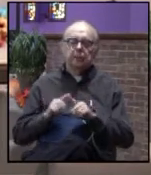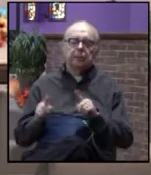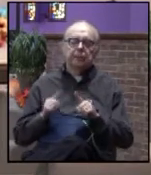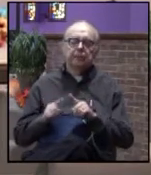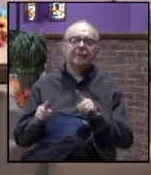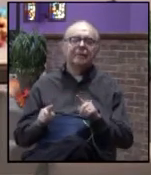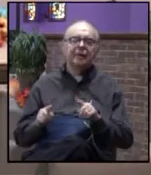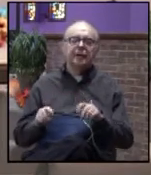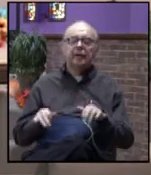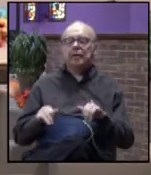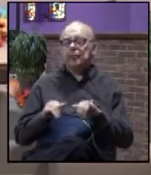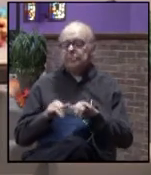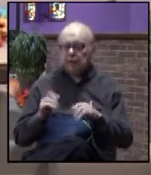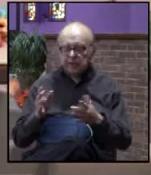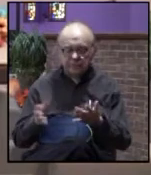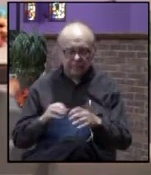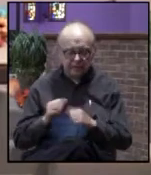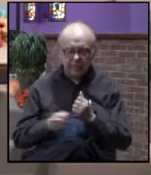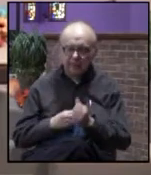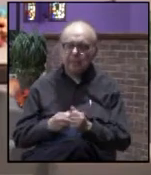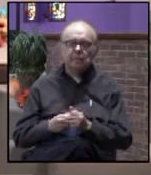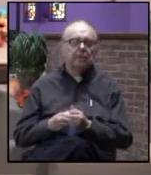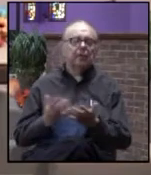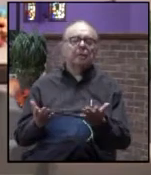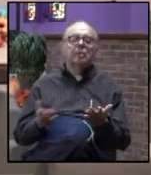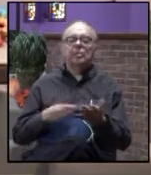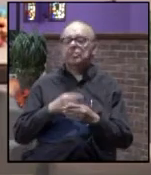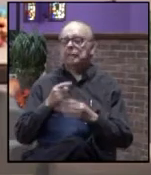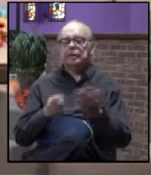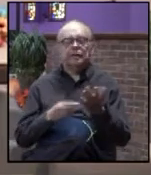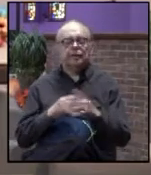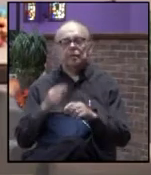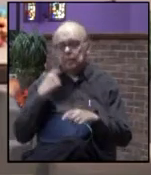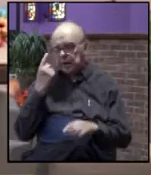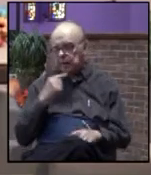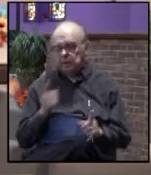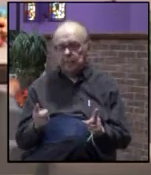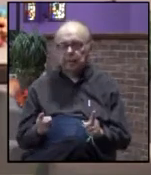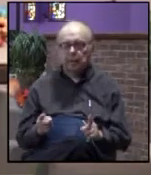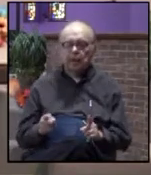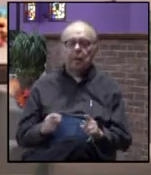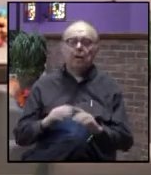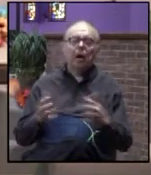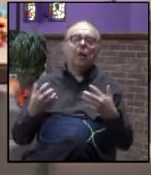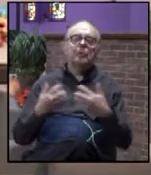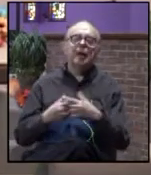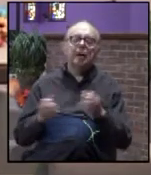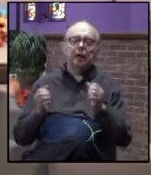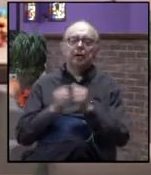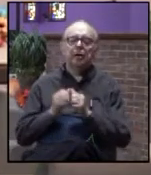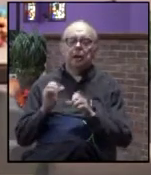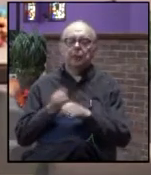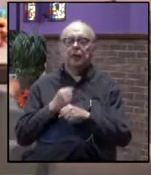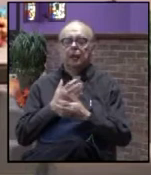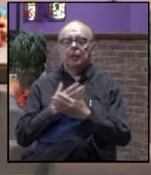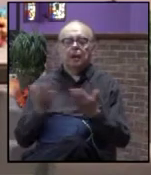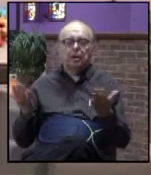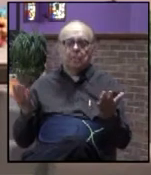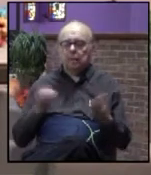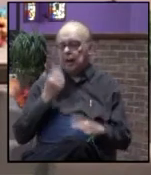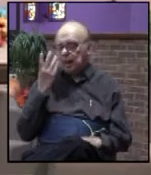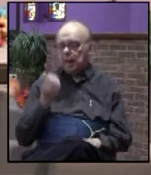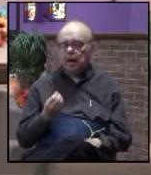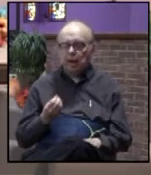and shapes, and some are curved and some are this or some are that, but all fitting together to make something